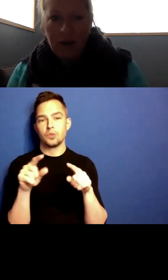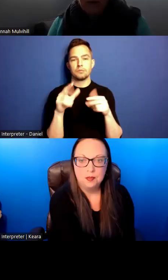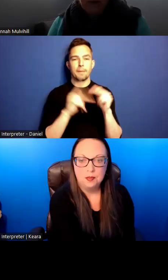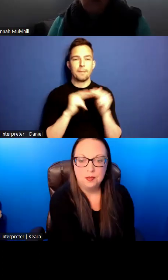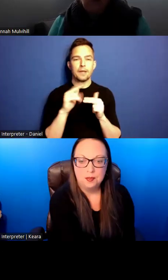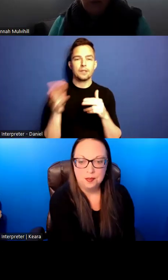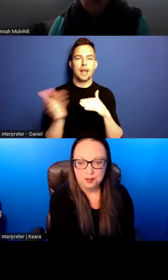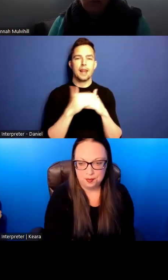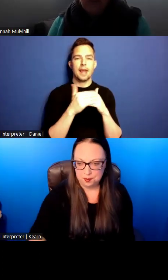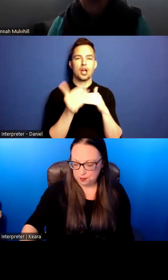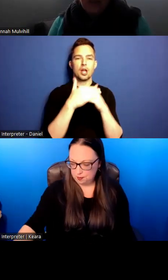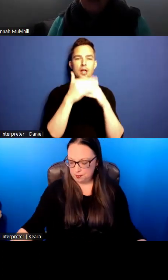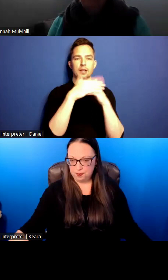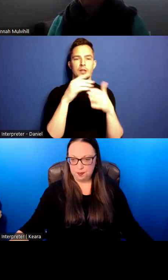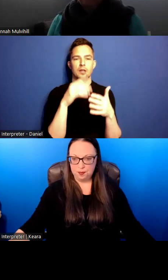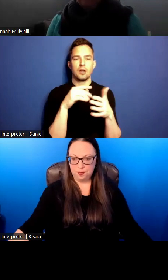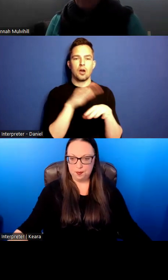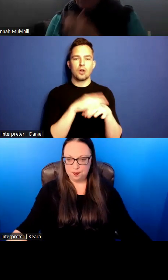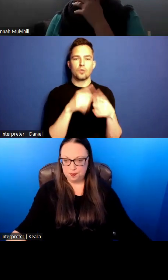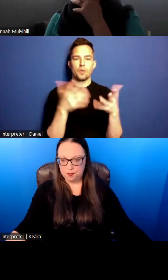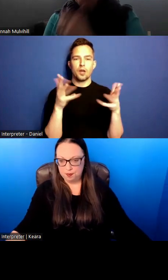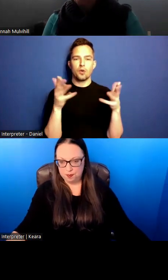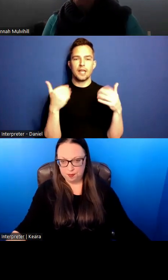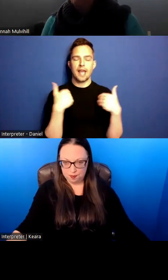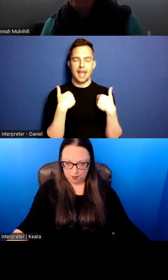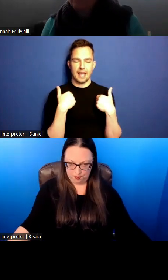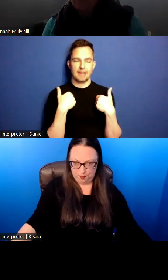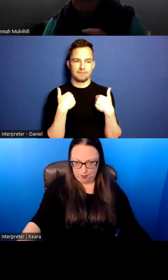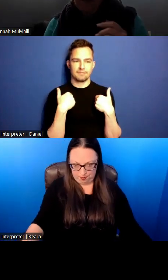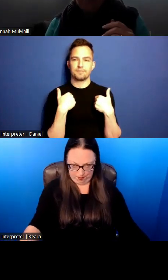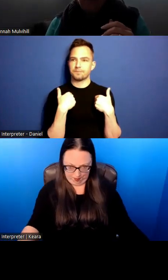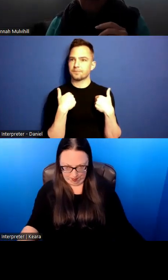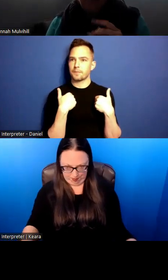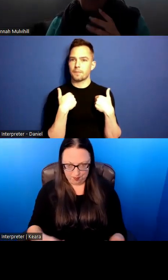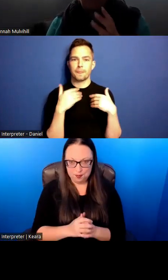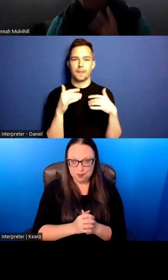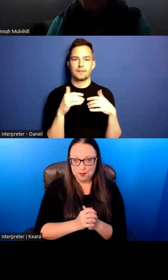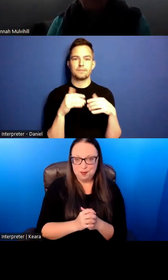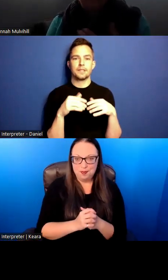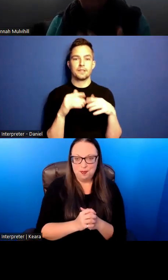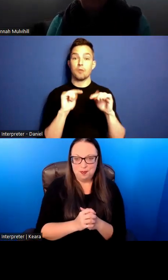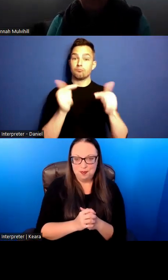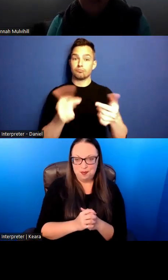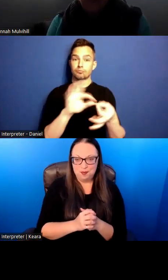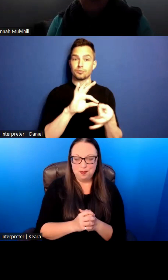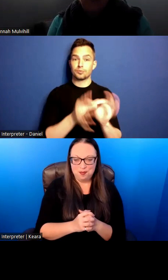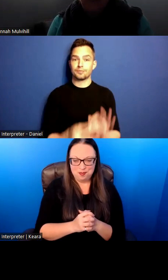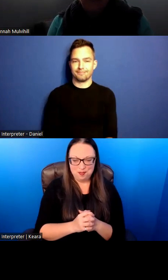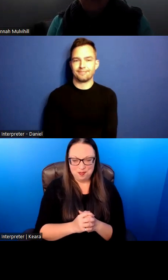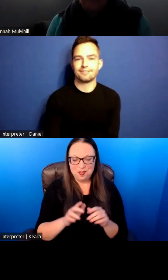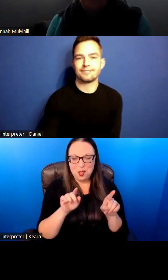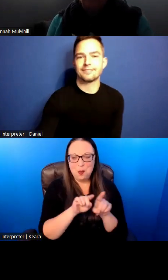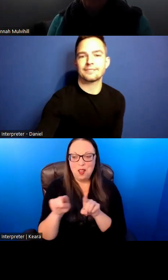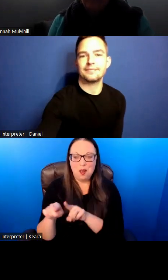layer upon what we already had. We also had the policies and procedures in